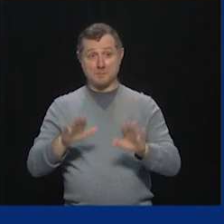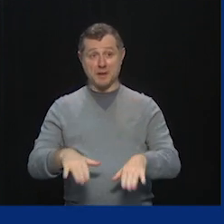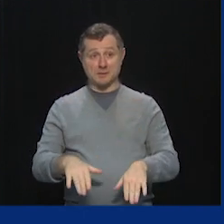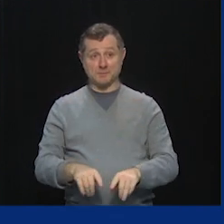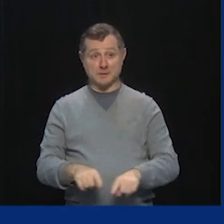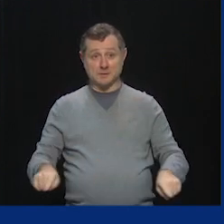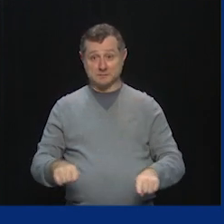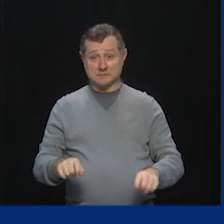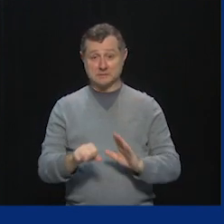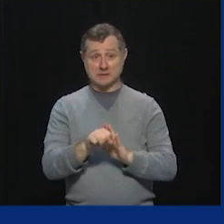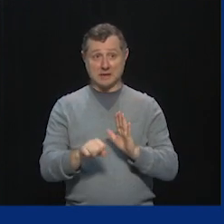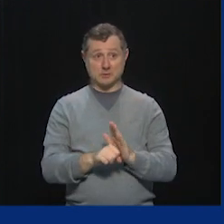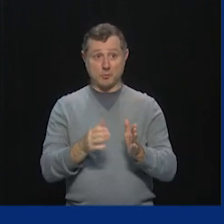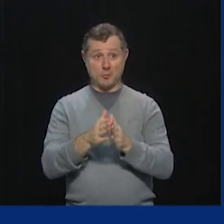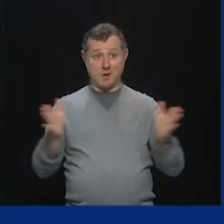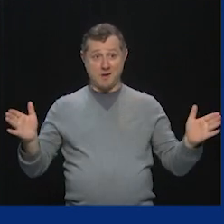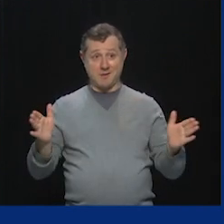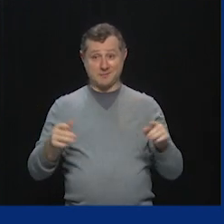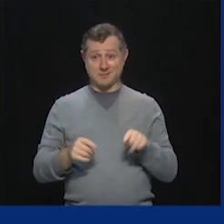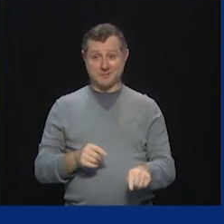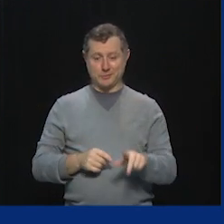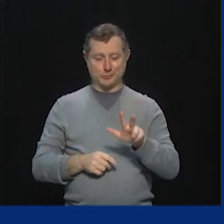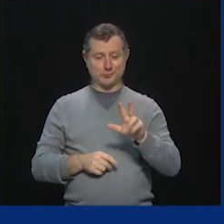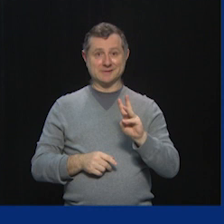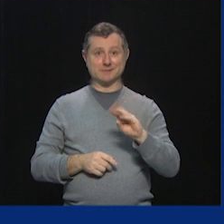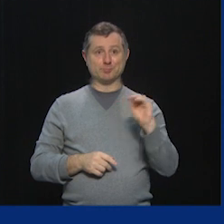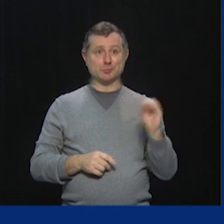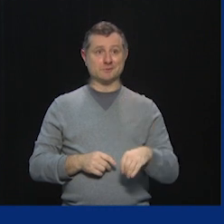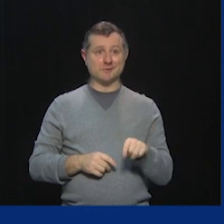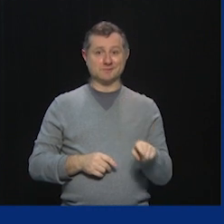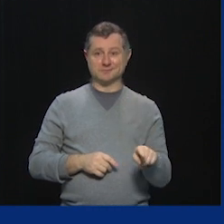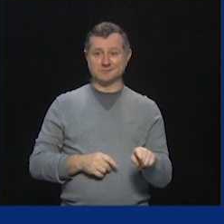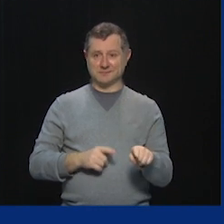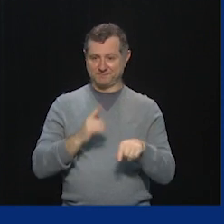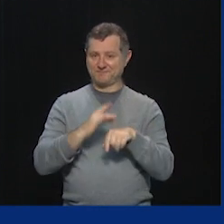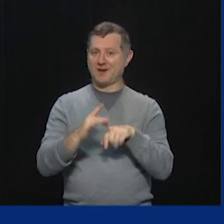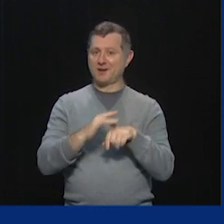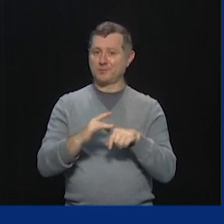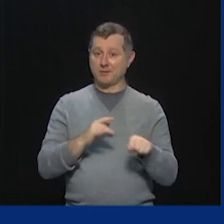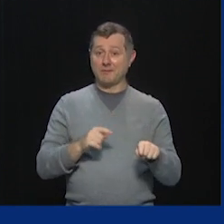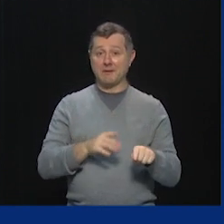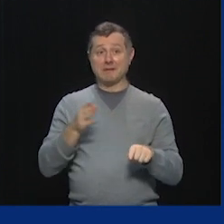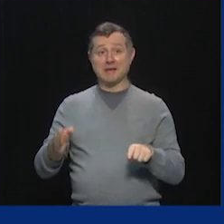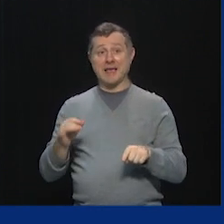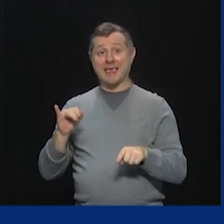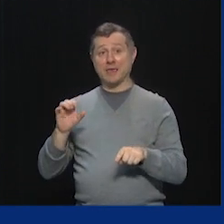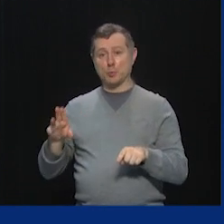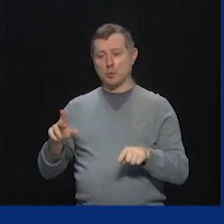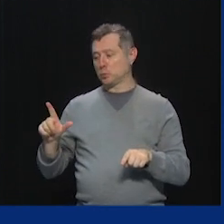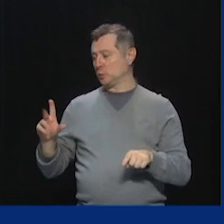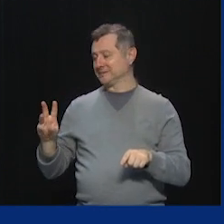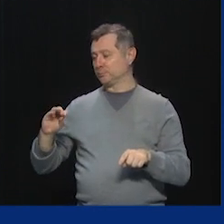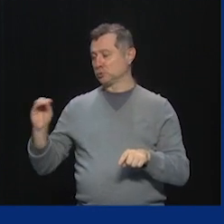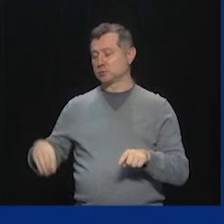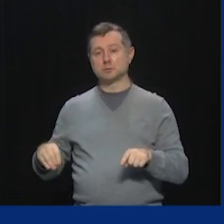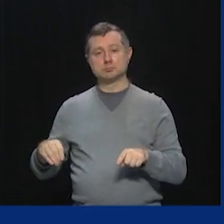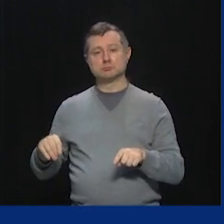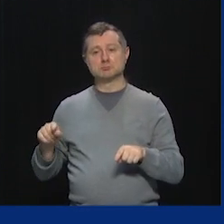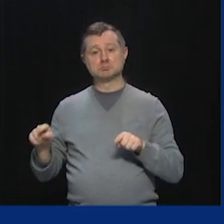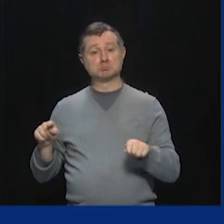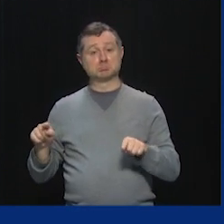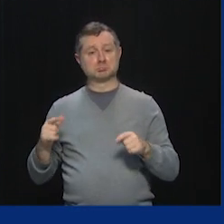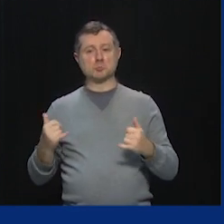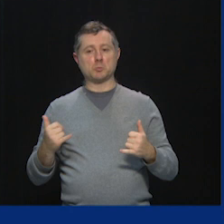36% beds available, ICU 26. That is manageable today. I talked to the leaders of hospitals. They can handle that